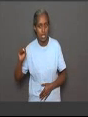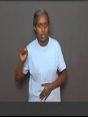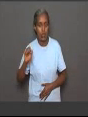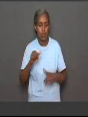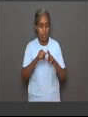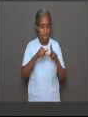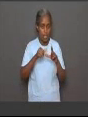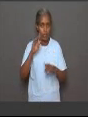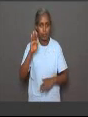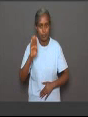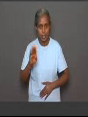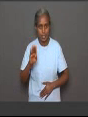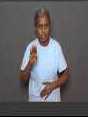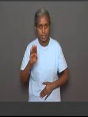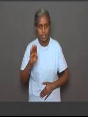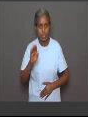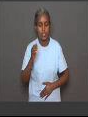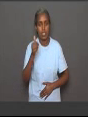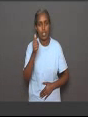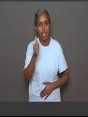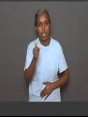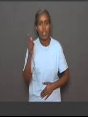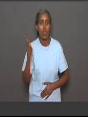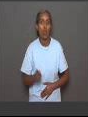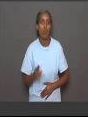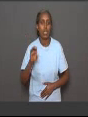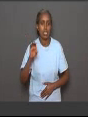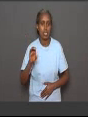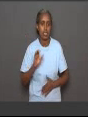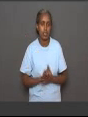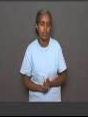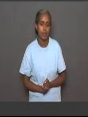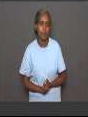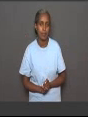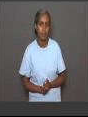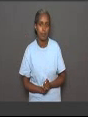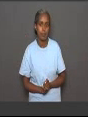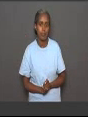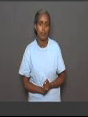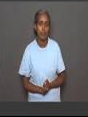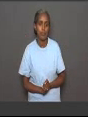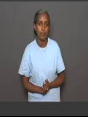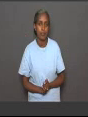The cosine of angle B is A over C.